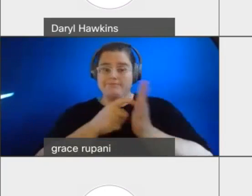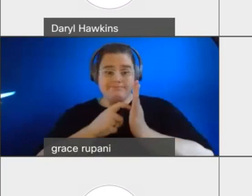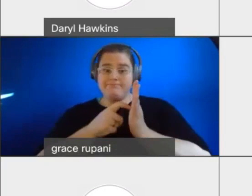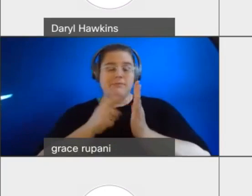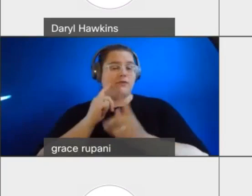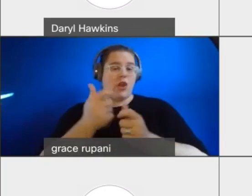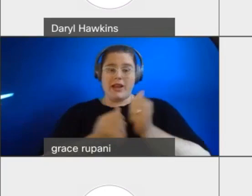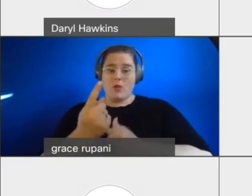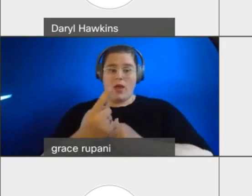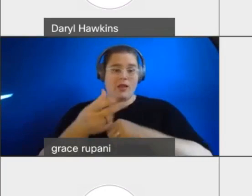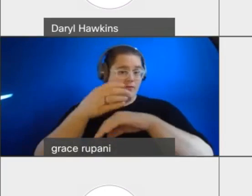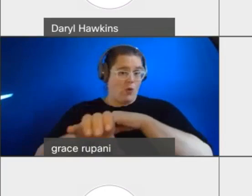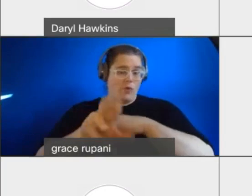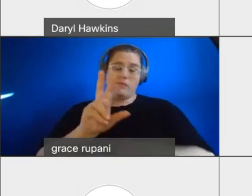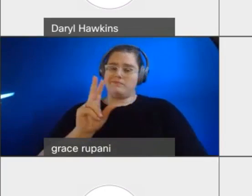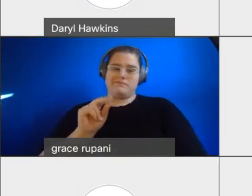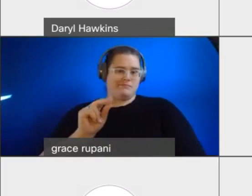say